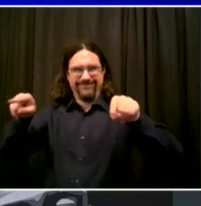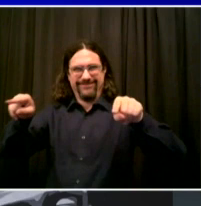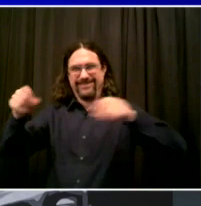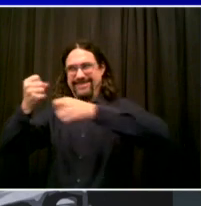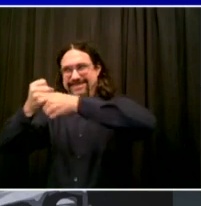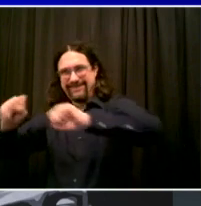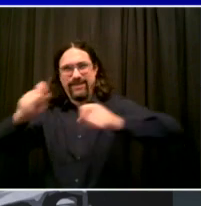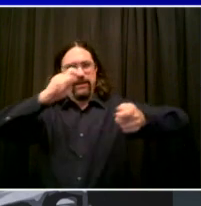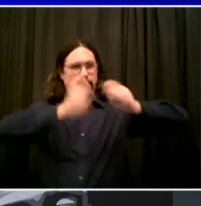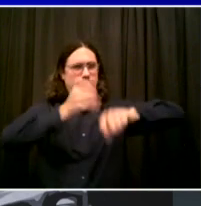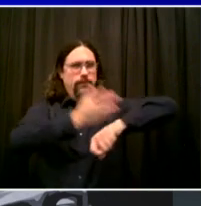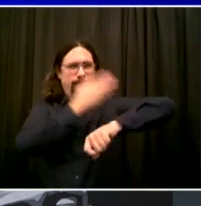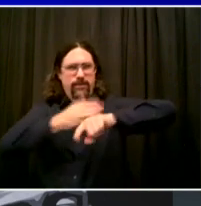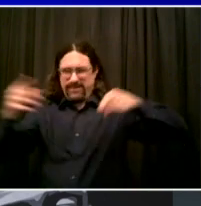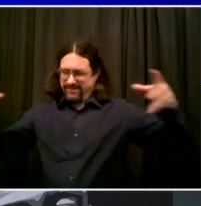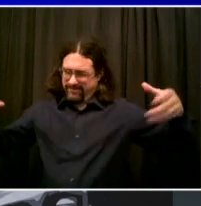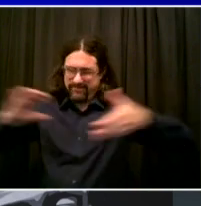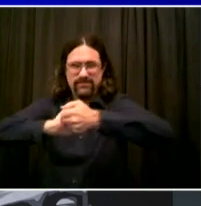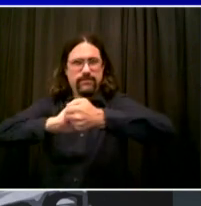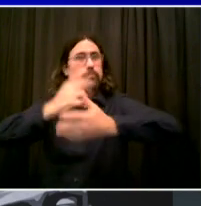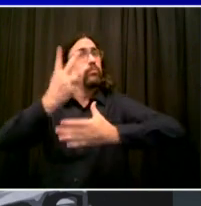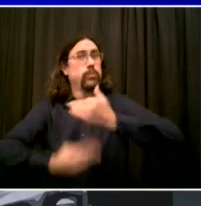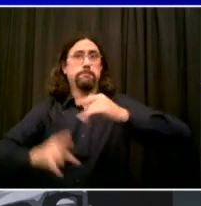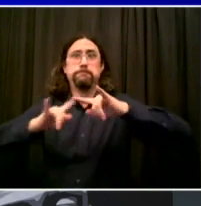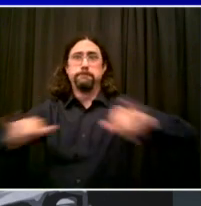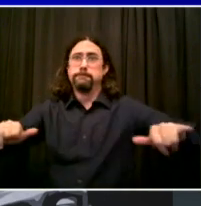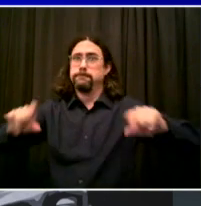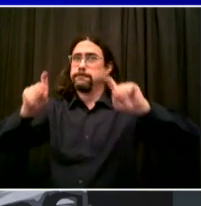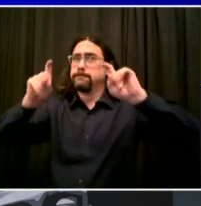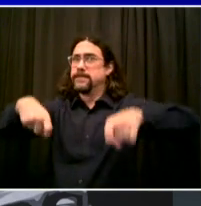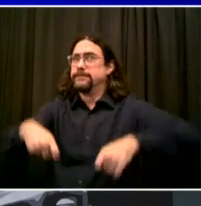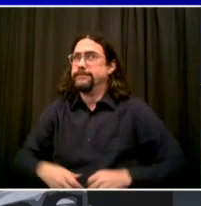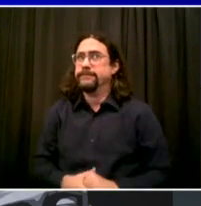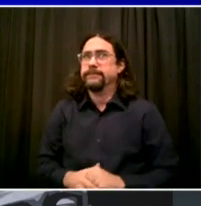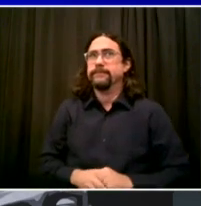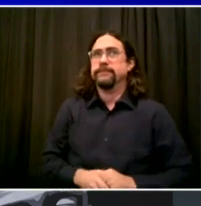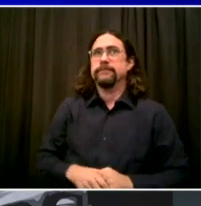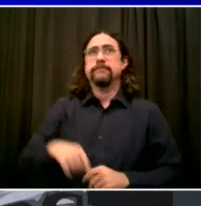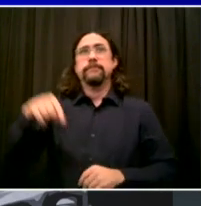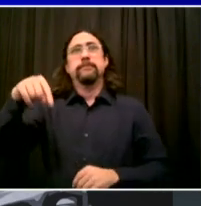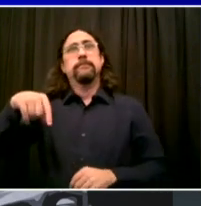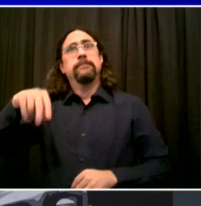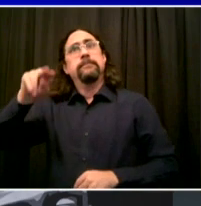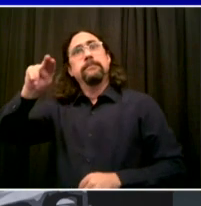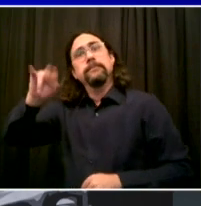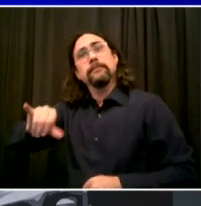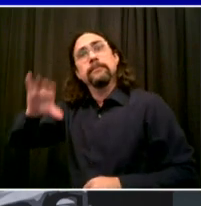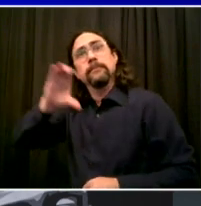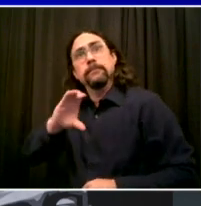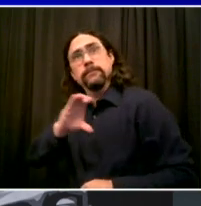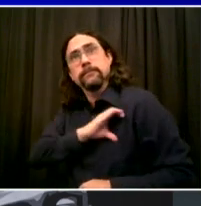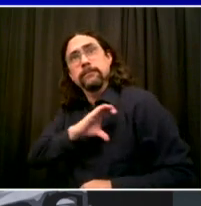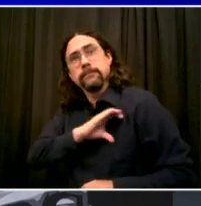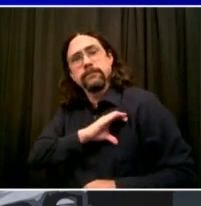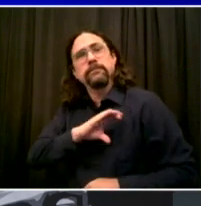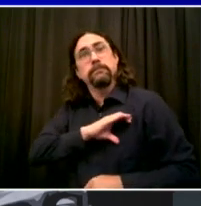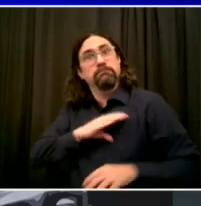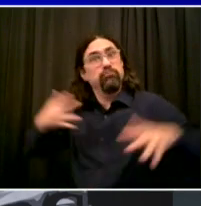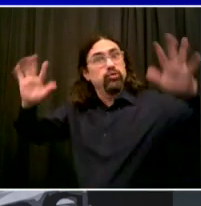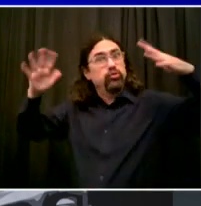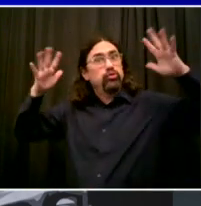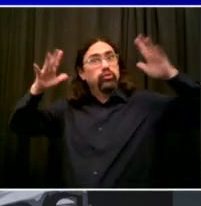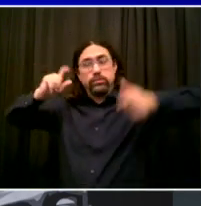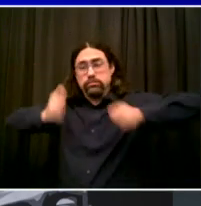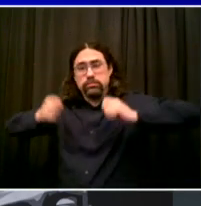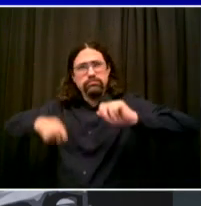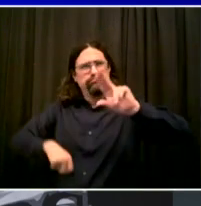policing in New York City, and we will make more. But remember, as we speak right now, a lot of communities are feeling the profound challenge of crime